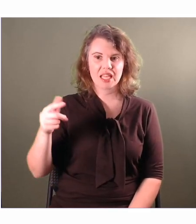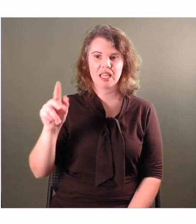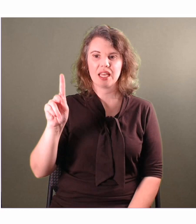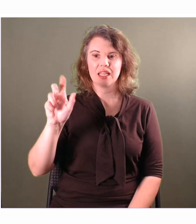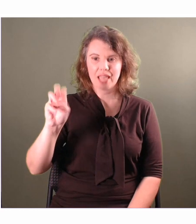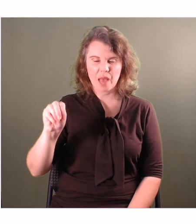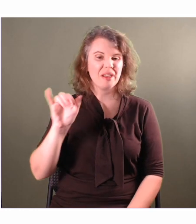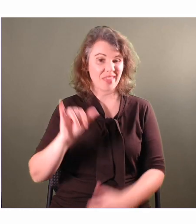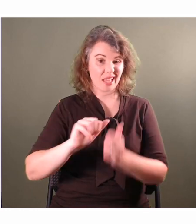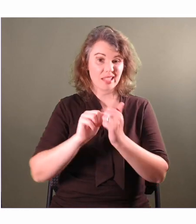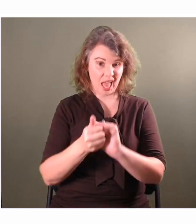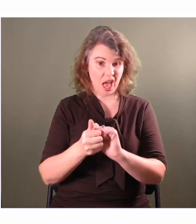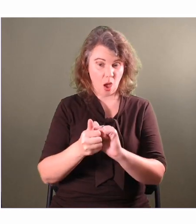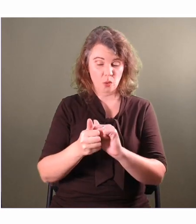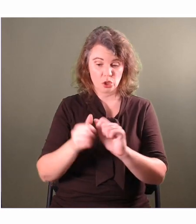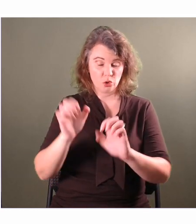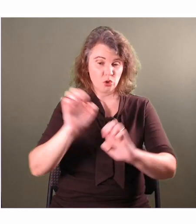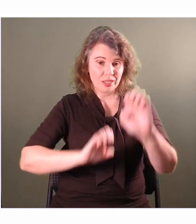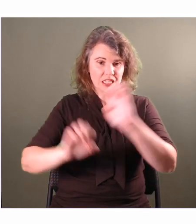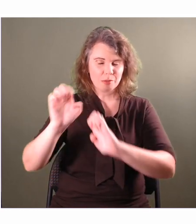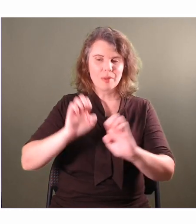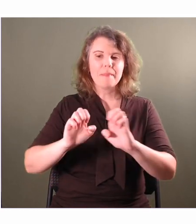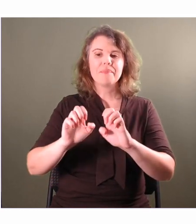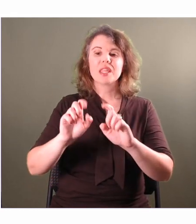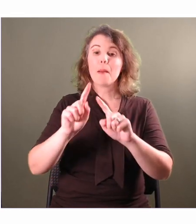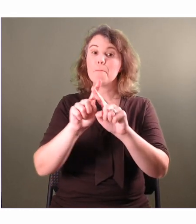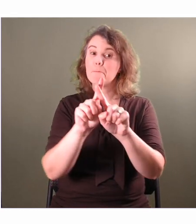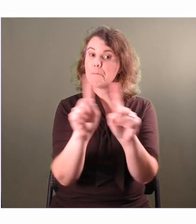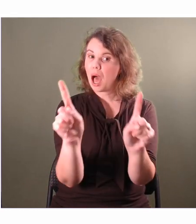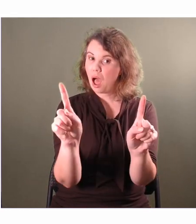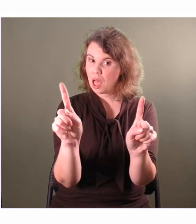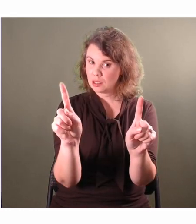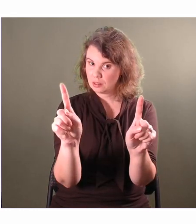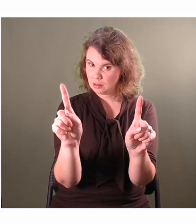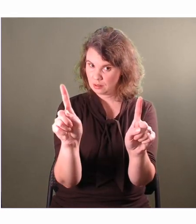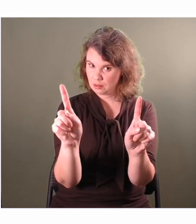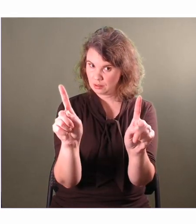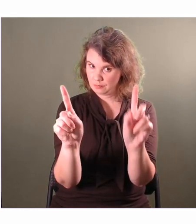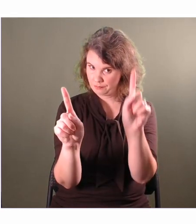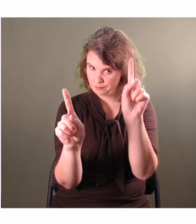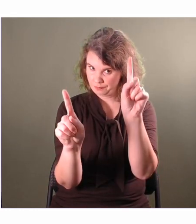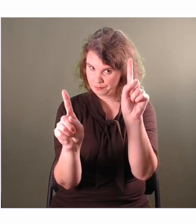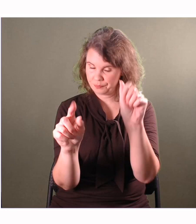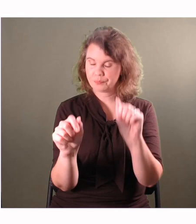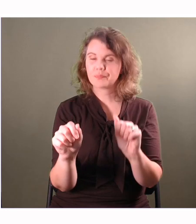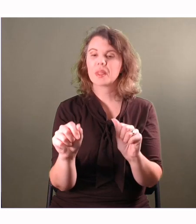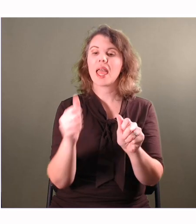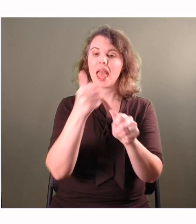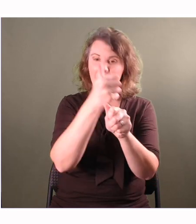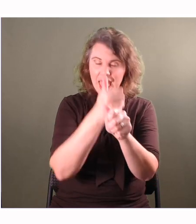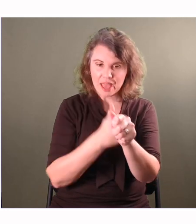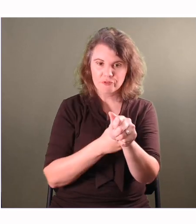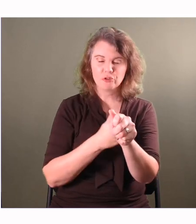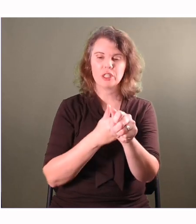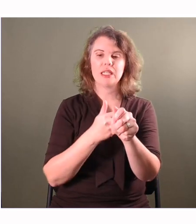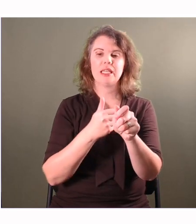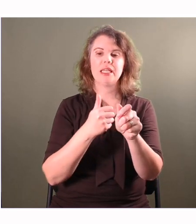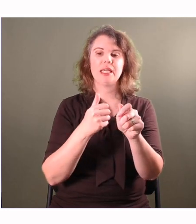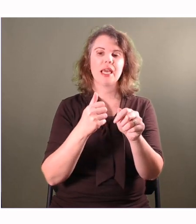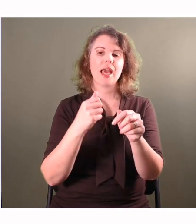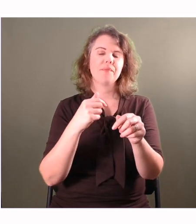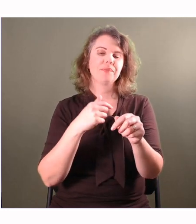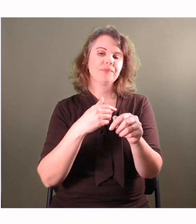That's it. That's the way a trial goes. But every single one of these sequences will